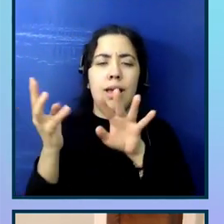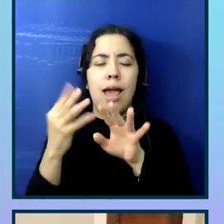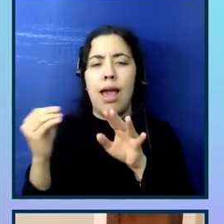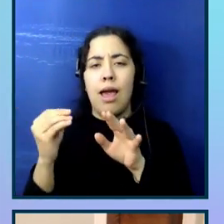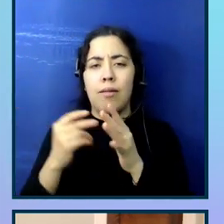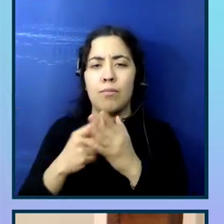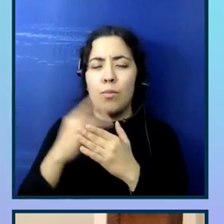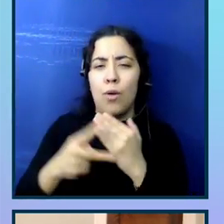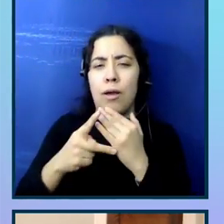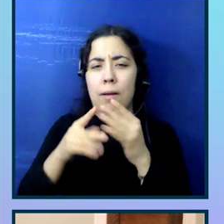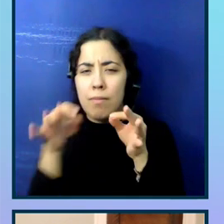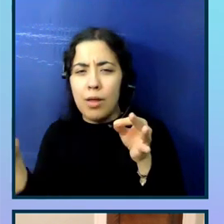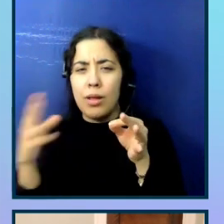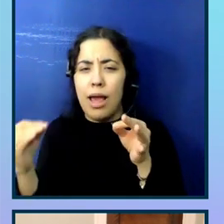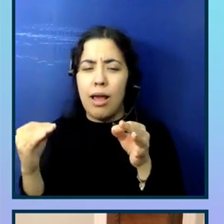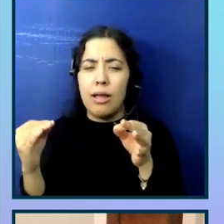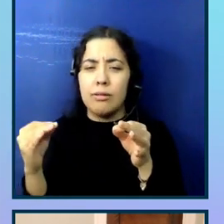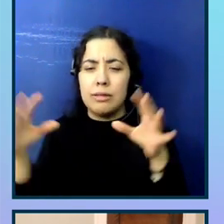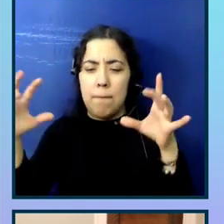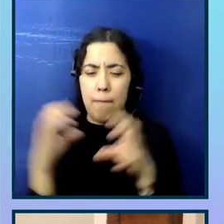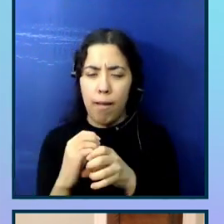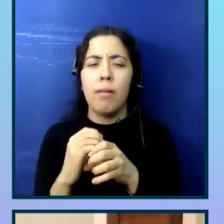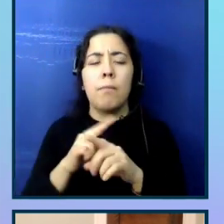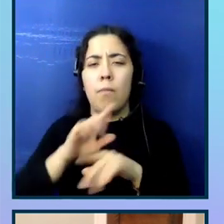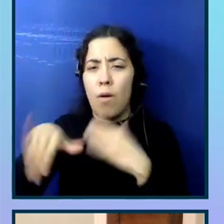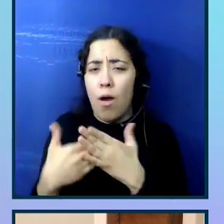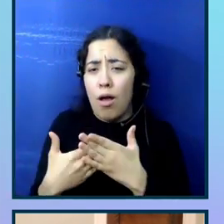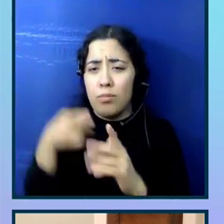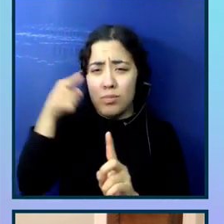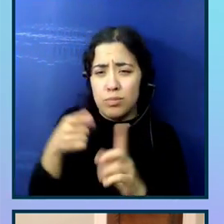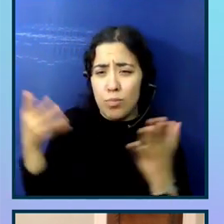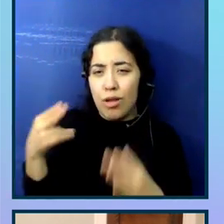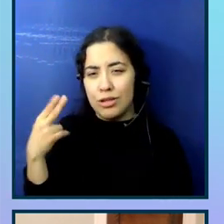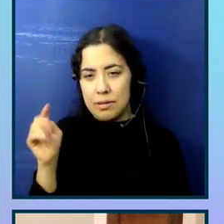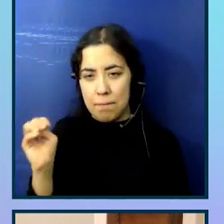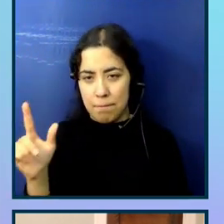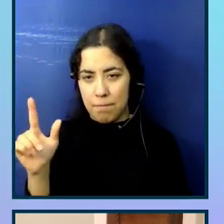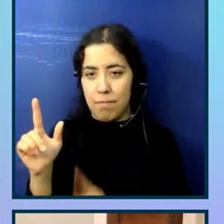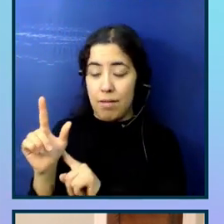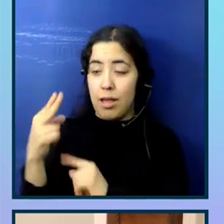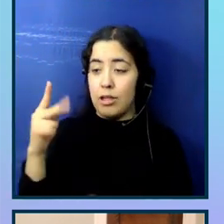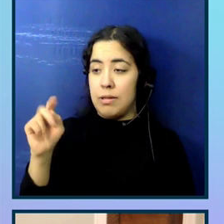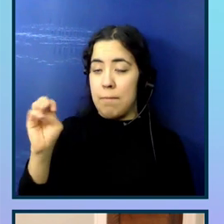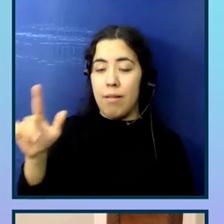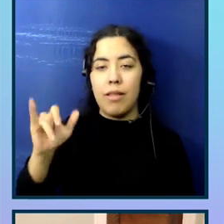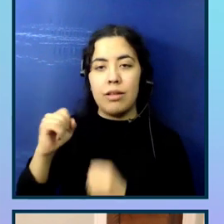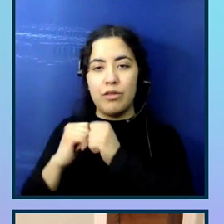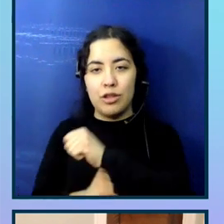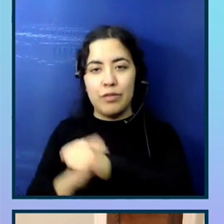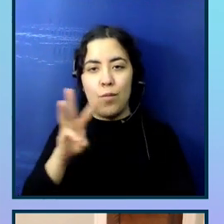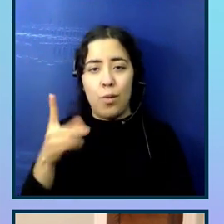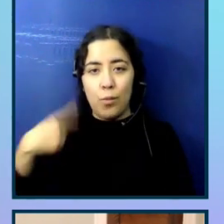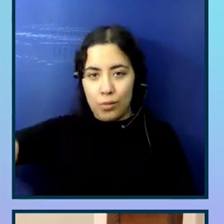compilers, but in the end, they all create HTML. HTML is the foundation of the web that we all work